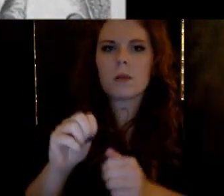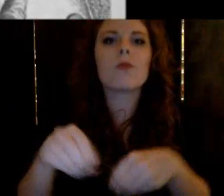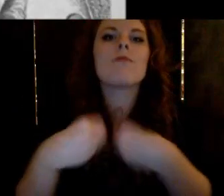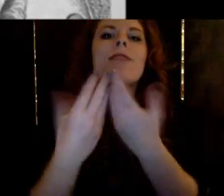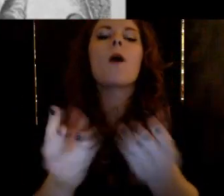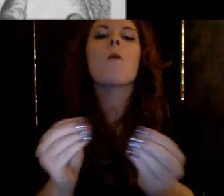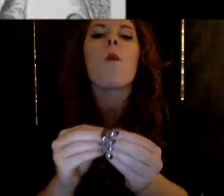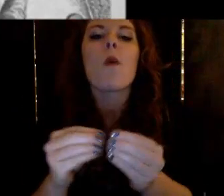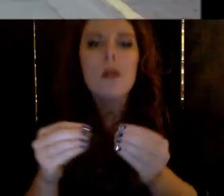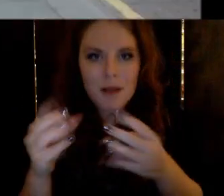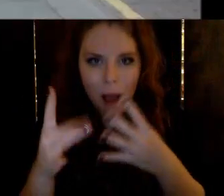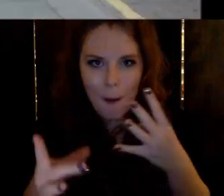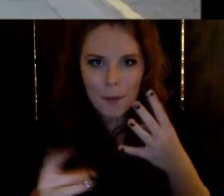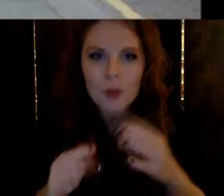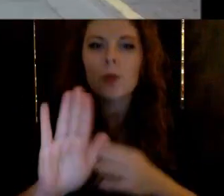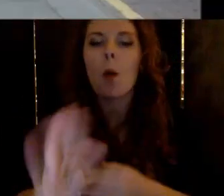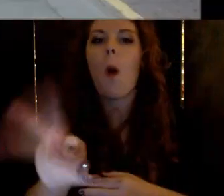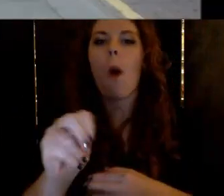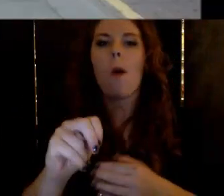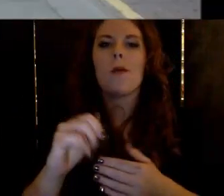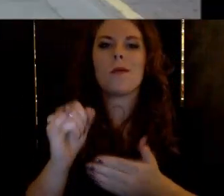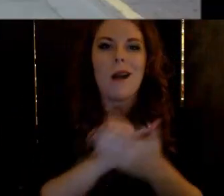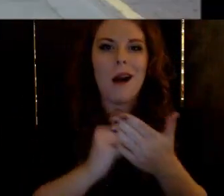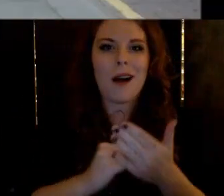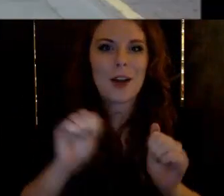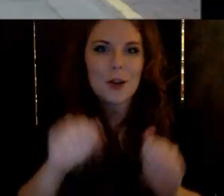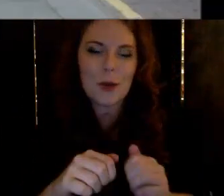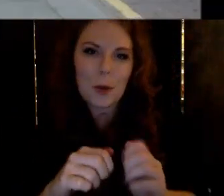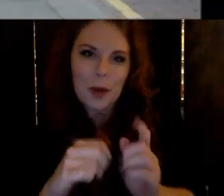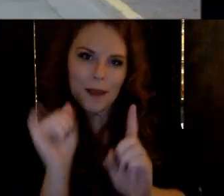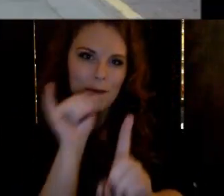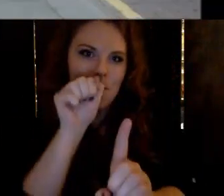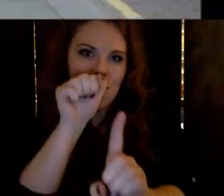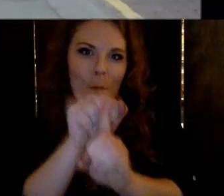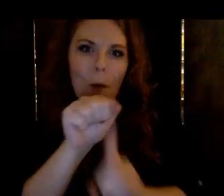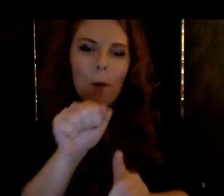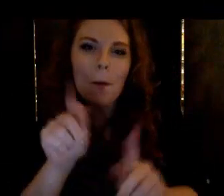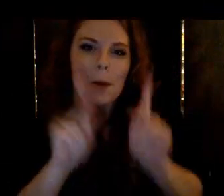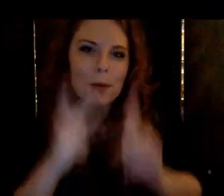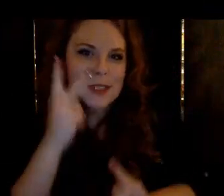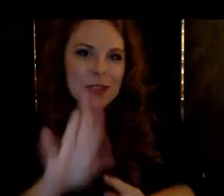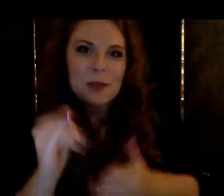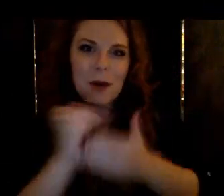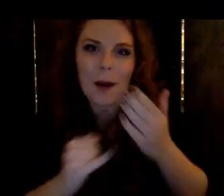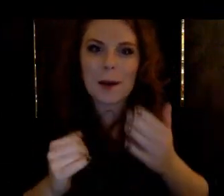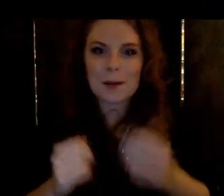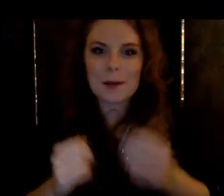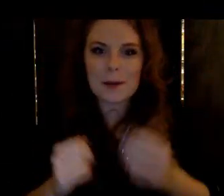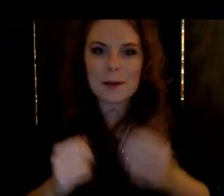your own artwork, and will enable you to fool viewers' eyes in any way you choose.